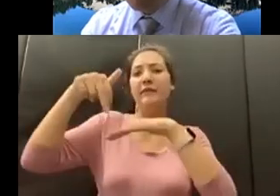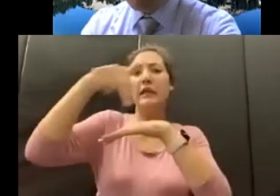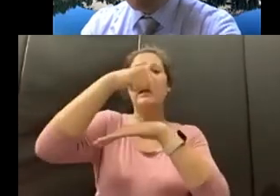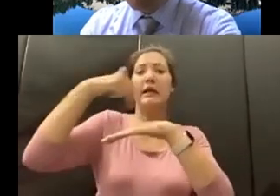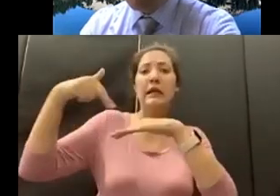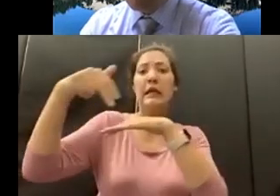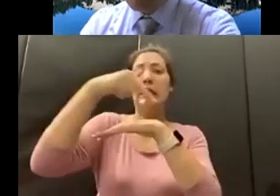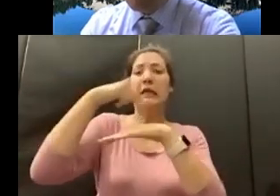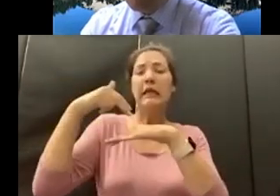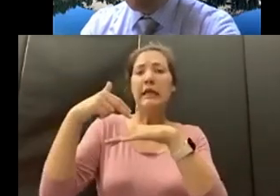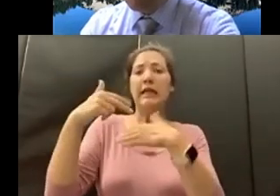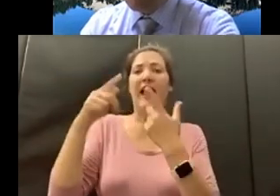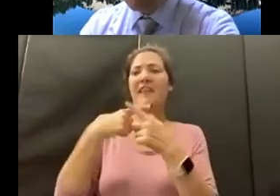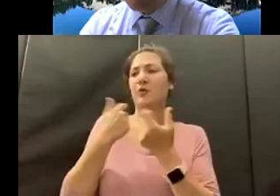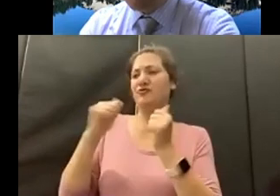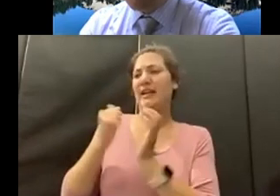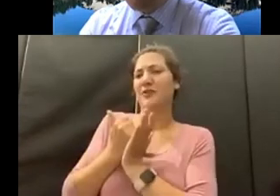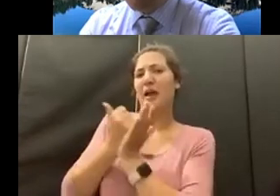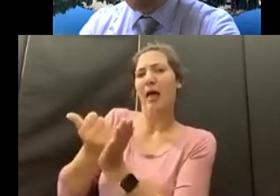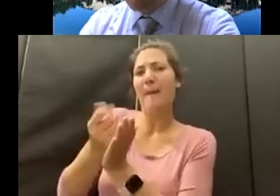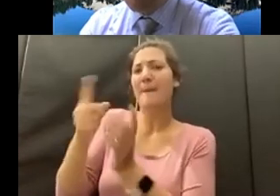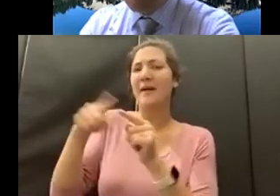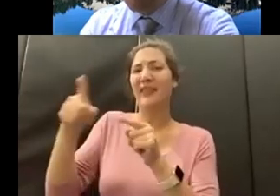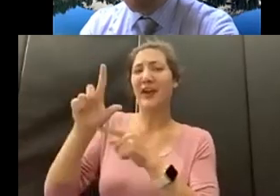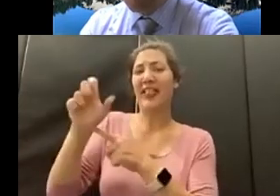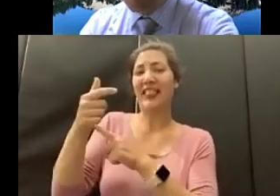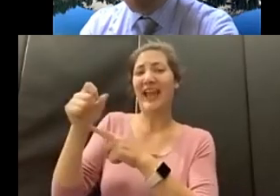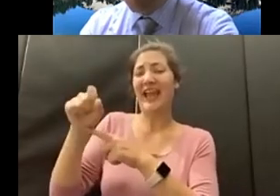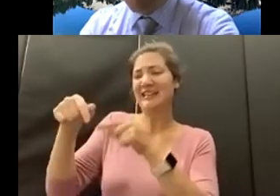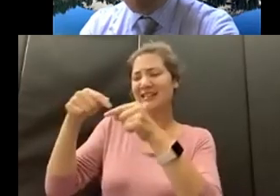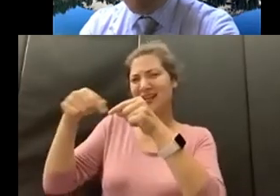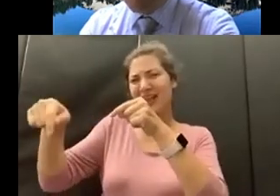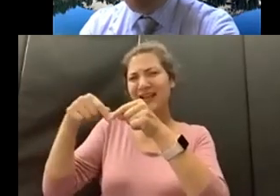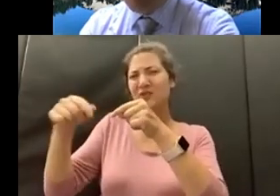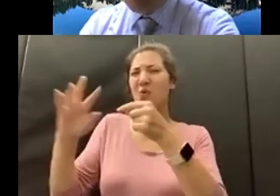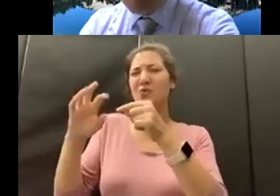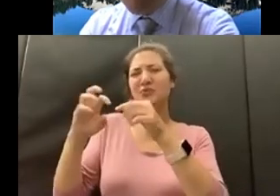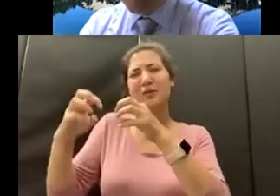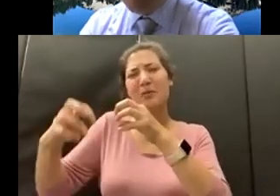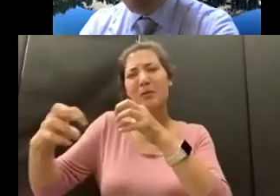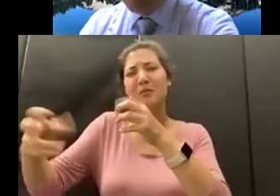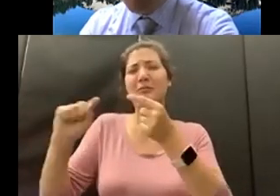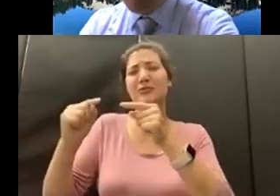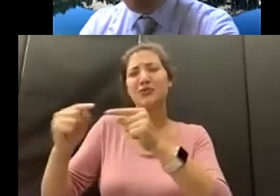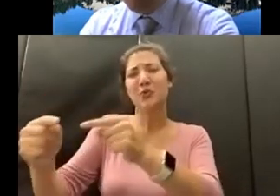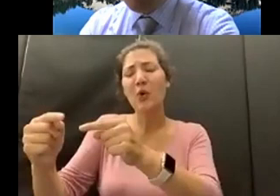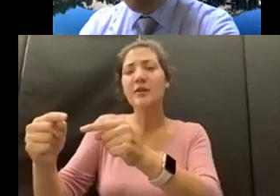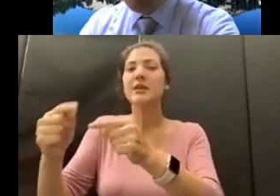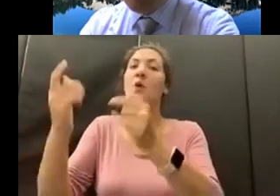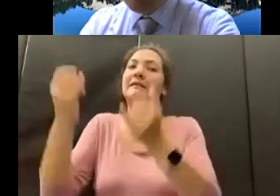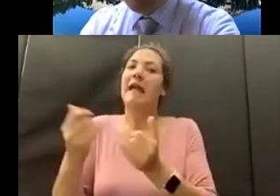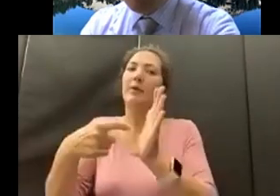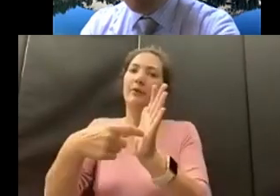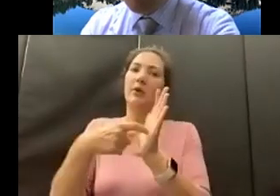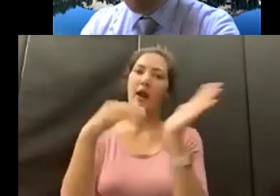their legs and their feet. And now we require a doctor visit, right? And at this point, we're gonna require wound care, and we're gonna